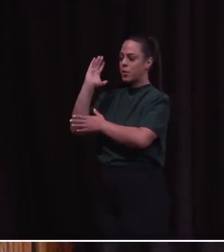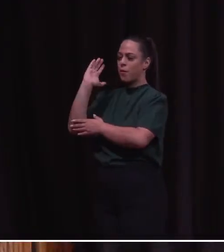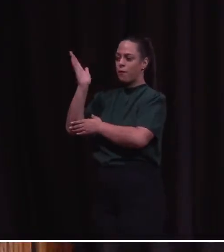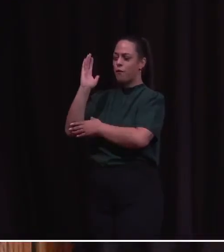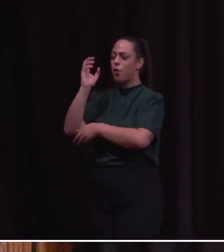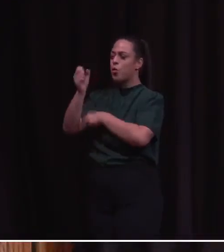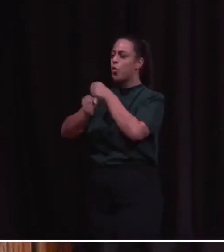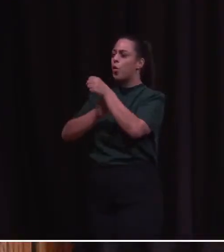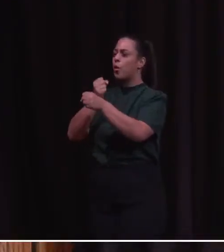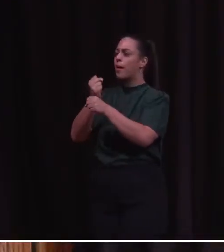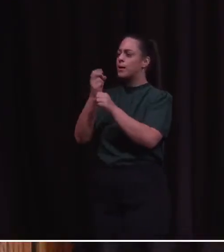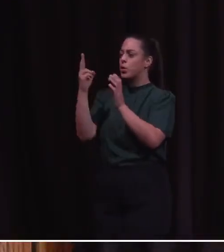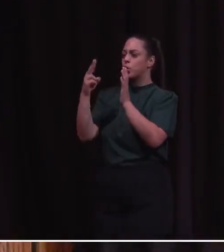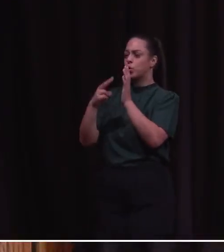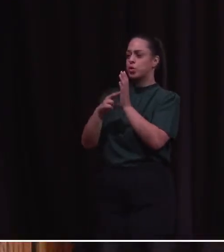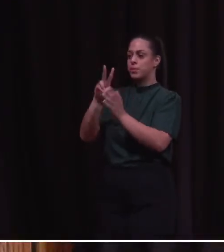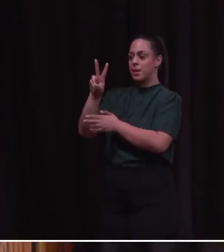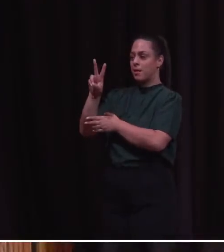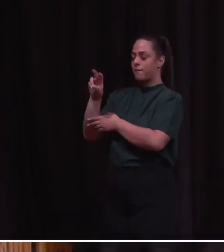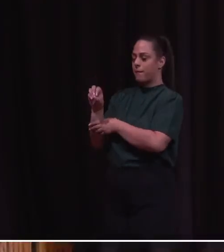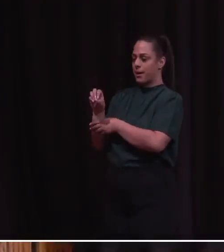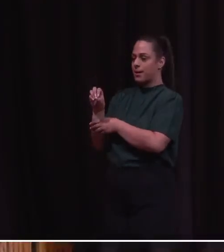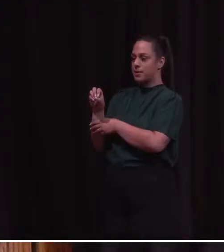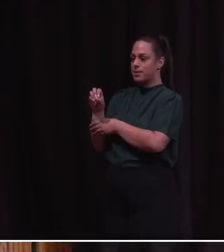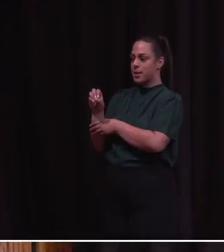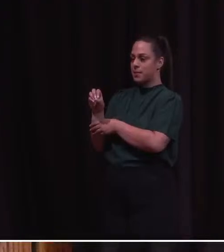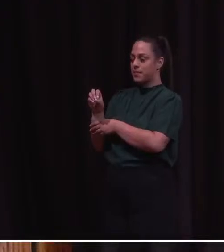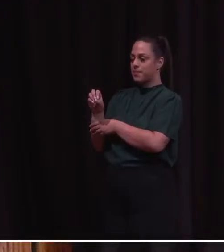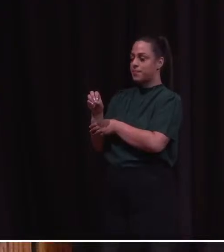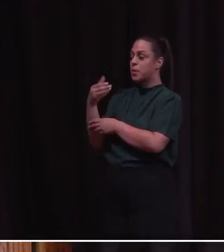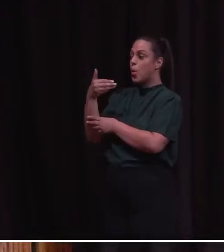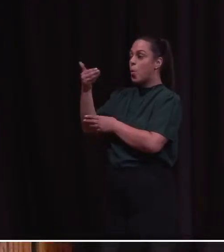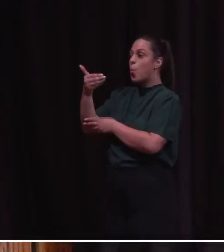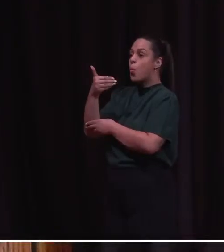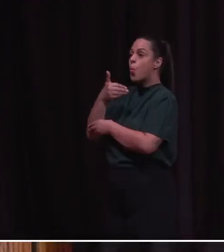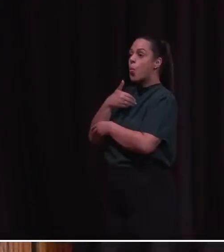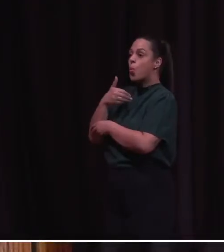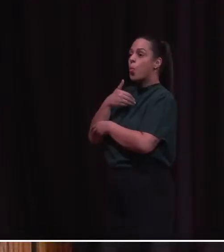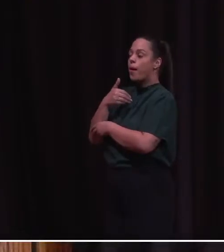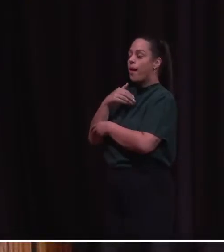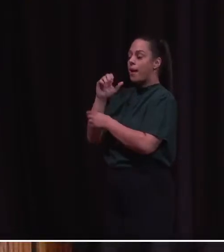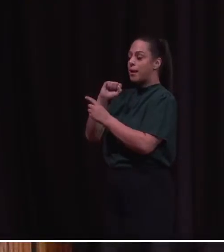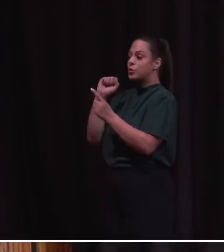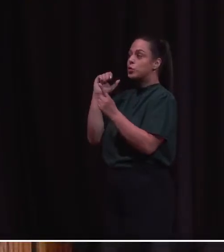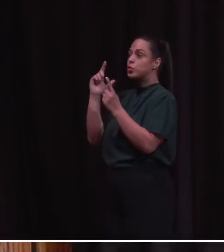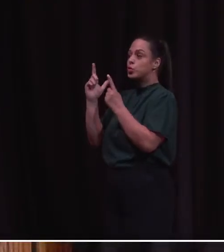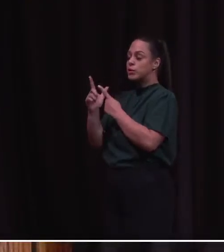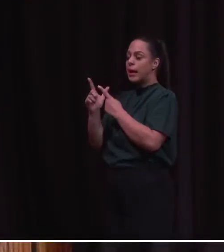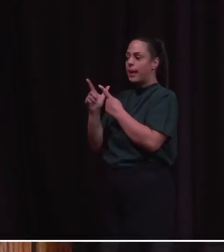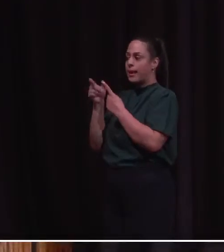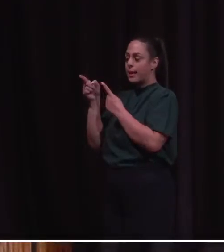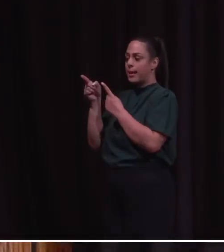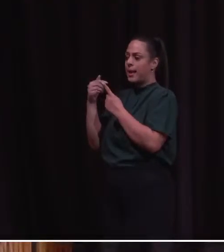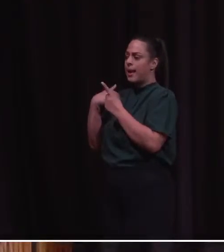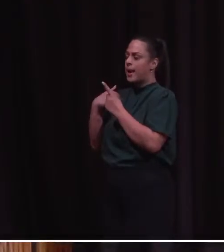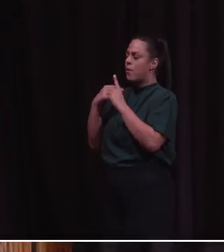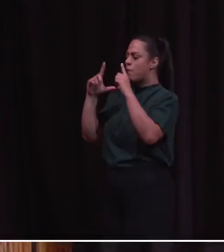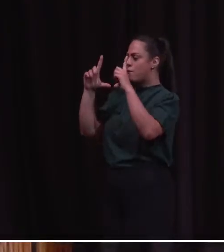when the AP, the Associated Press, published a photo of the delegates as part of the coverage of the